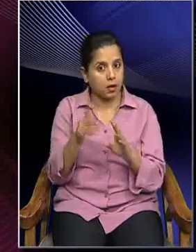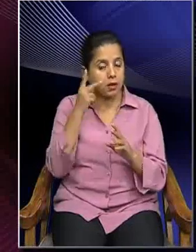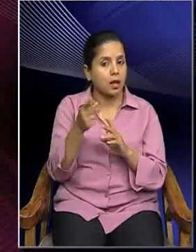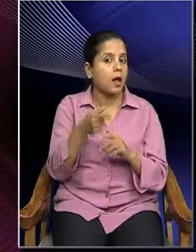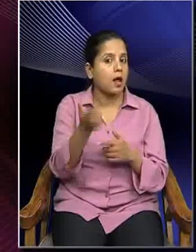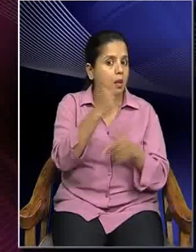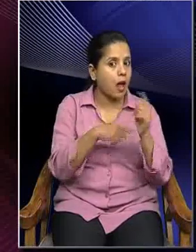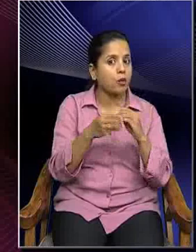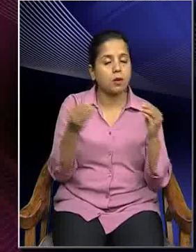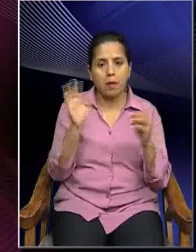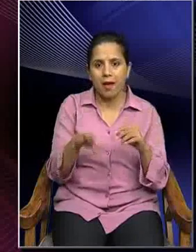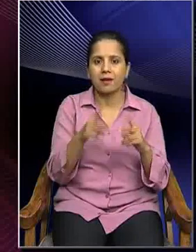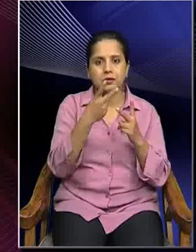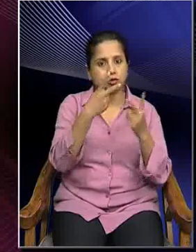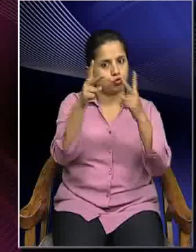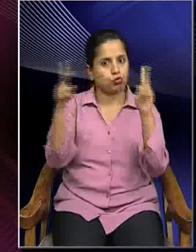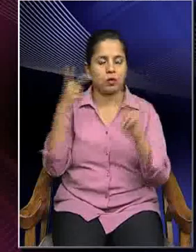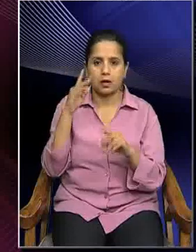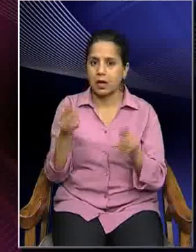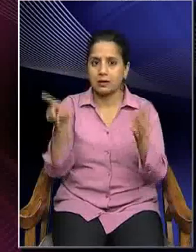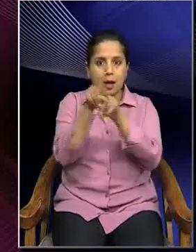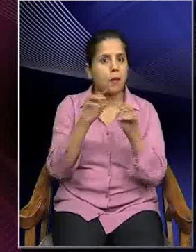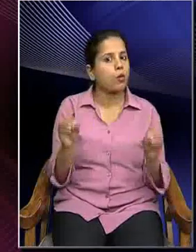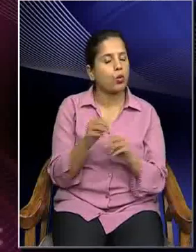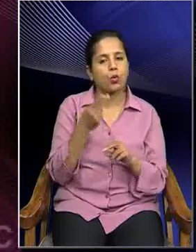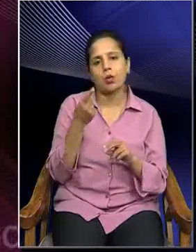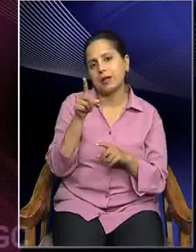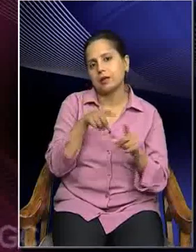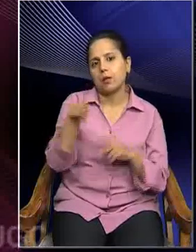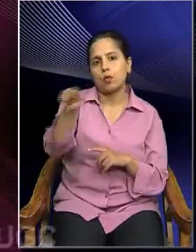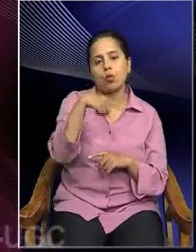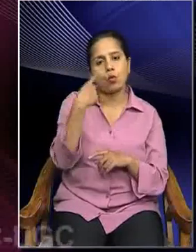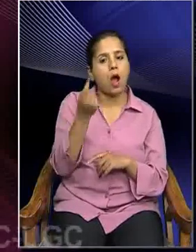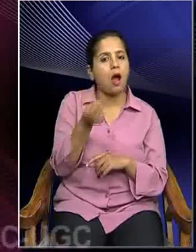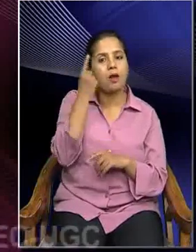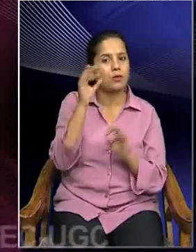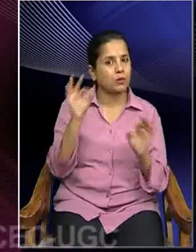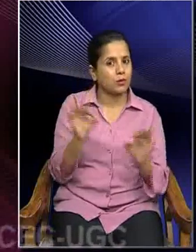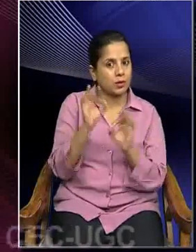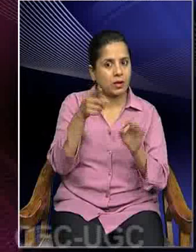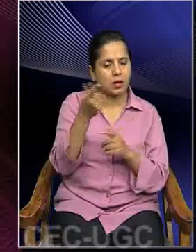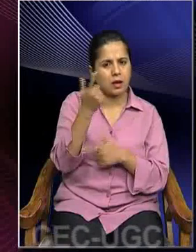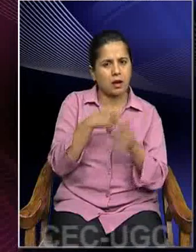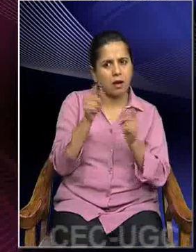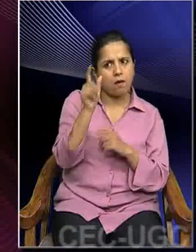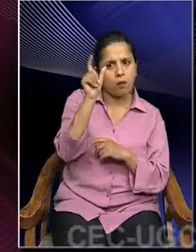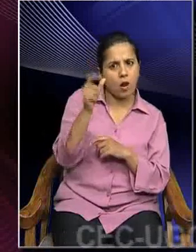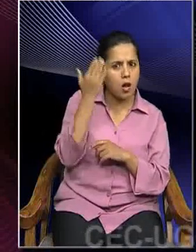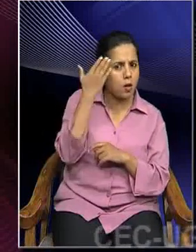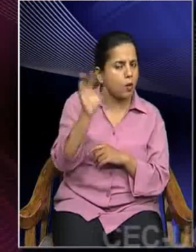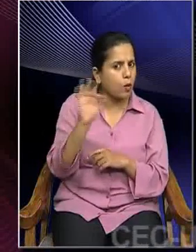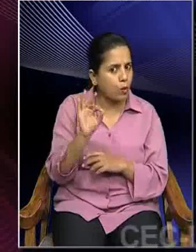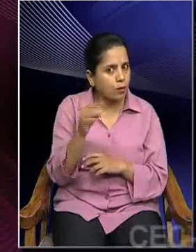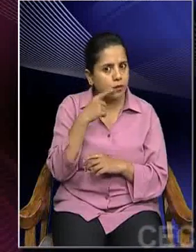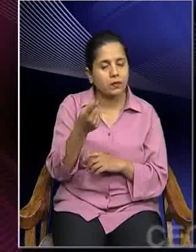language to language. Now for anybody who does not have an understanding of that alphabet, it will